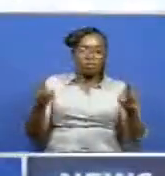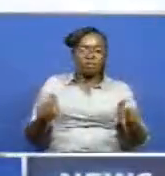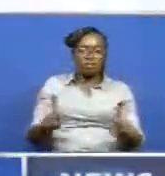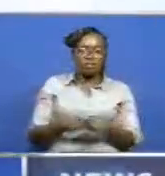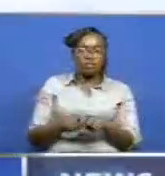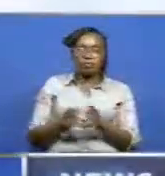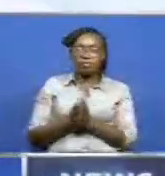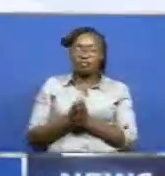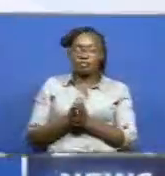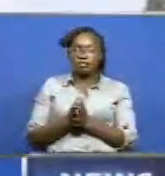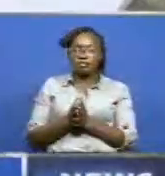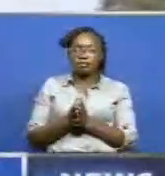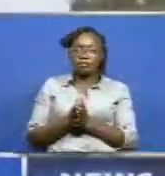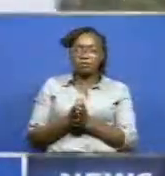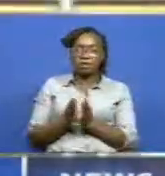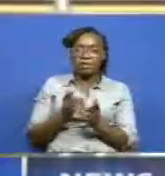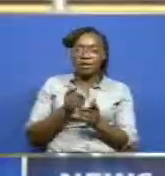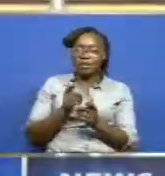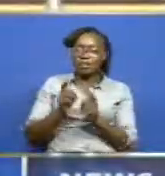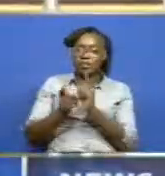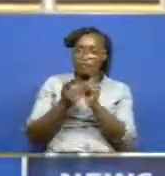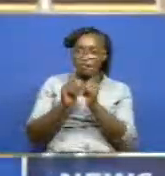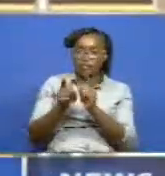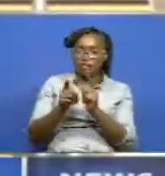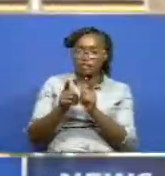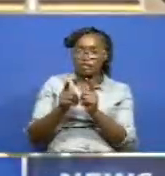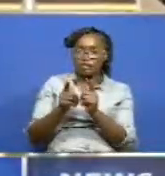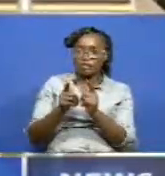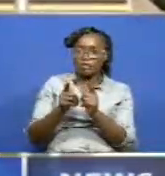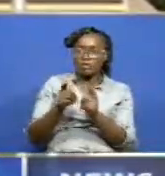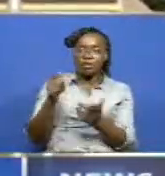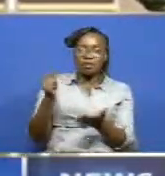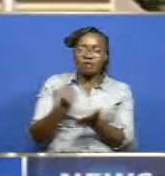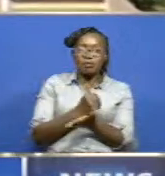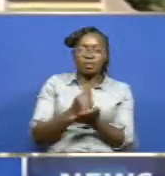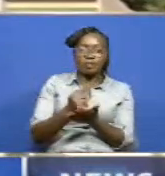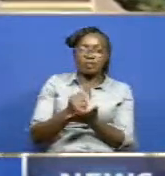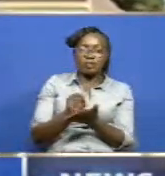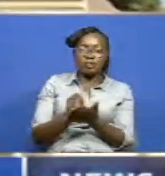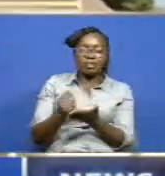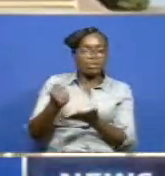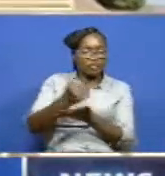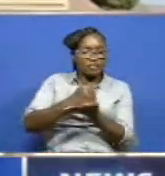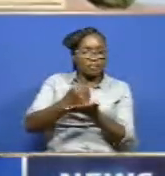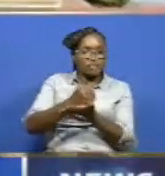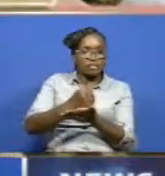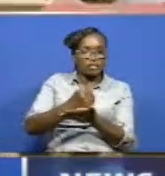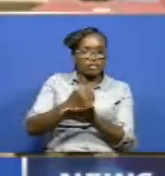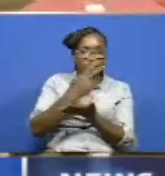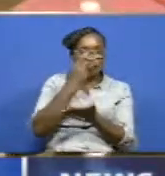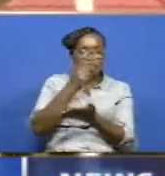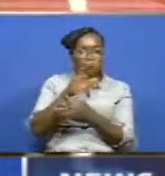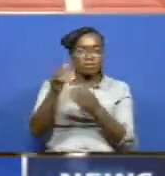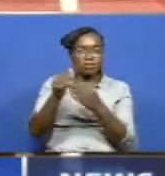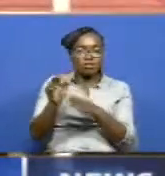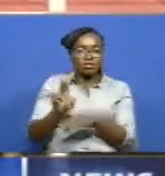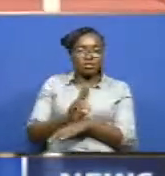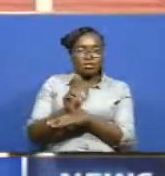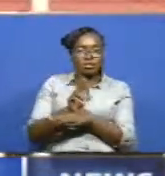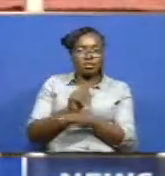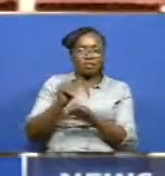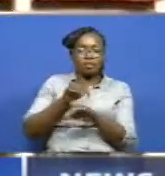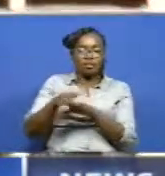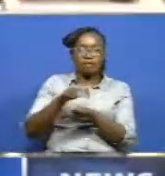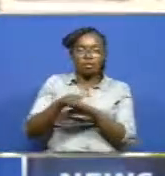were jerrycans with an unknown liquid, Delarue branded badges, and a seal, all suspected to be used in the printing